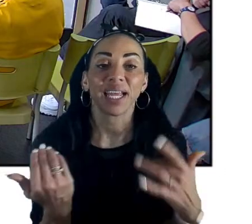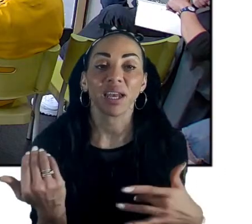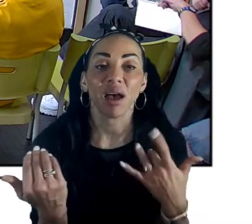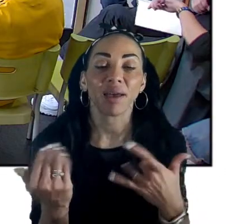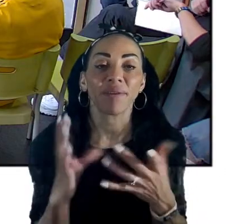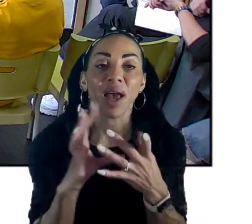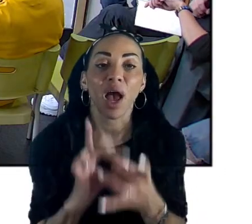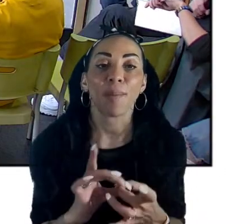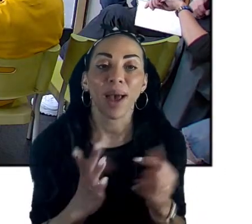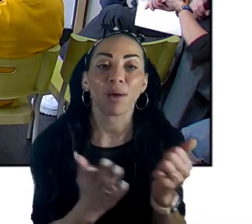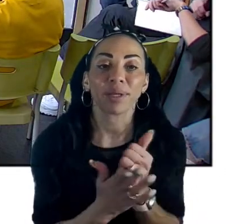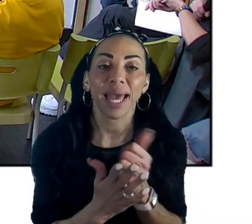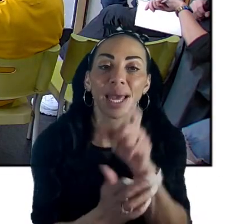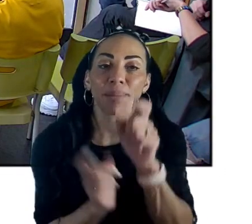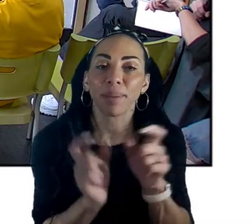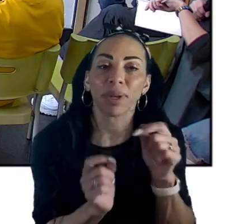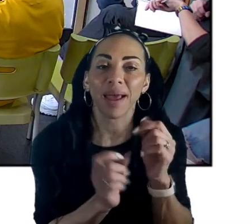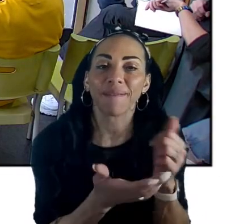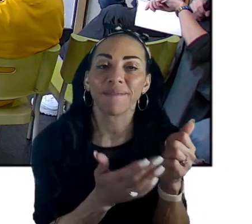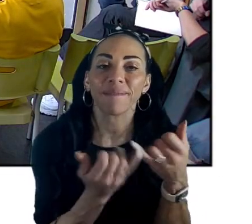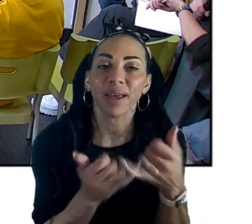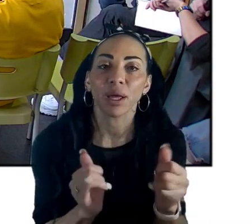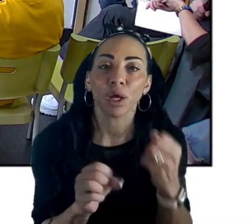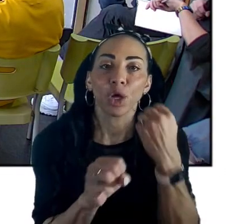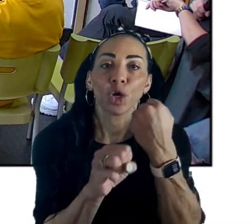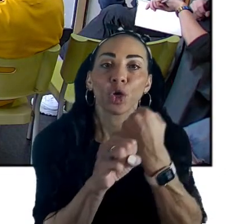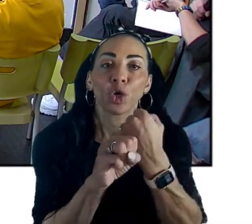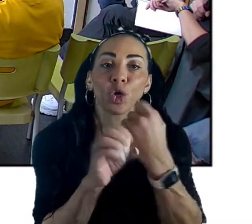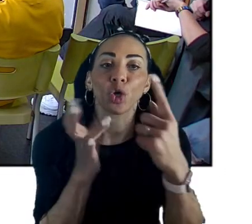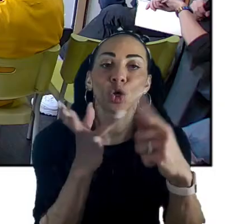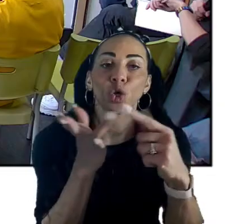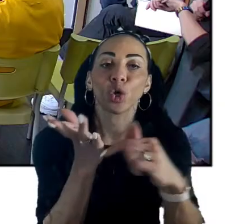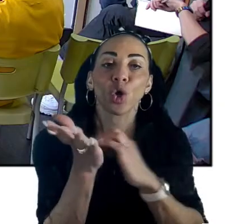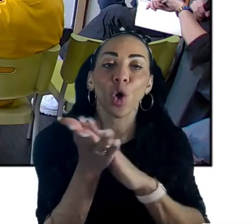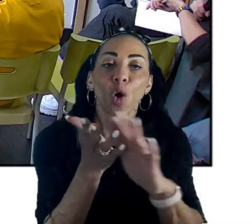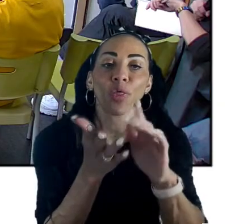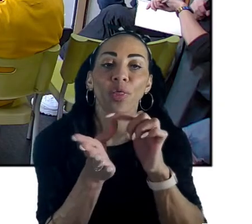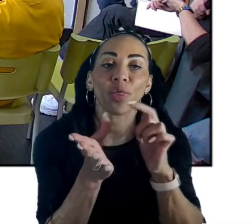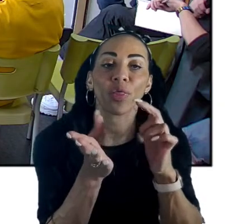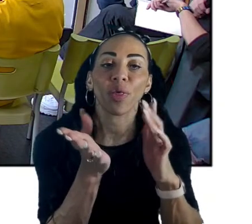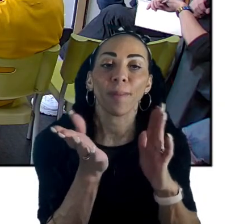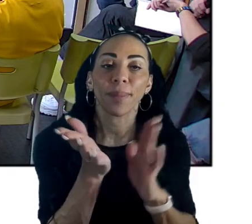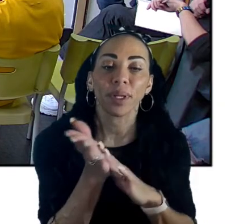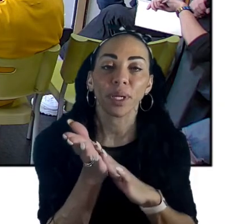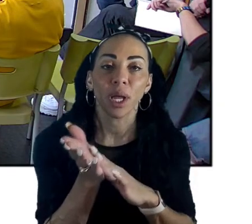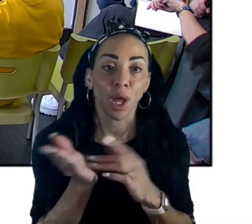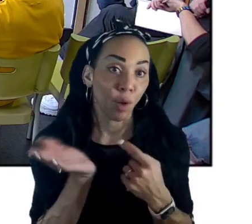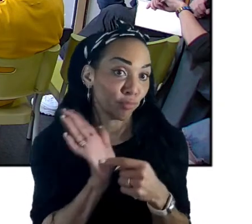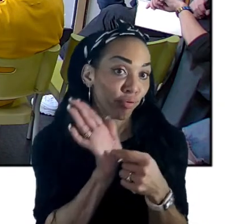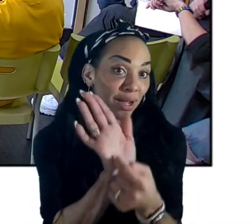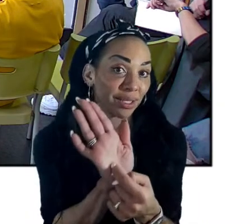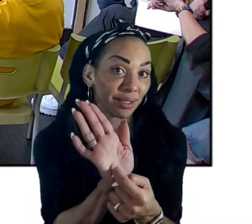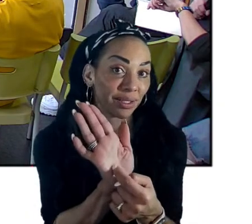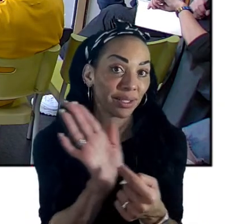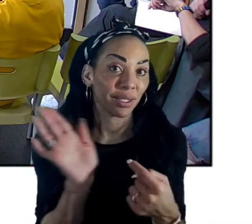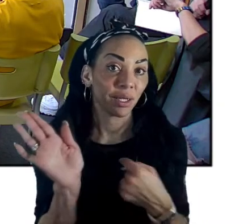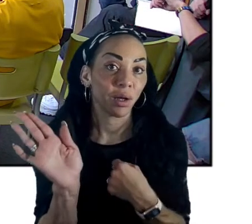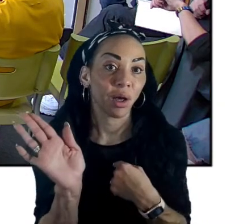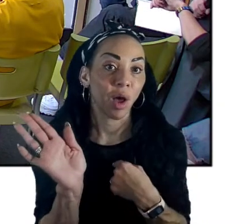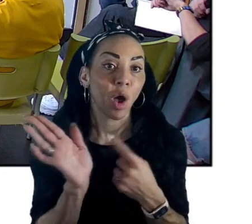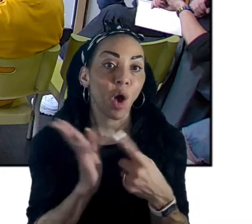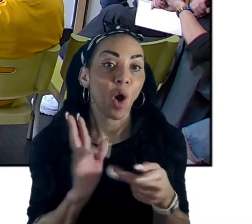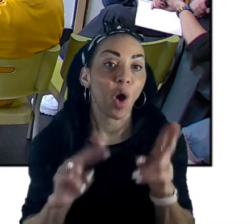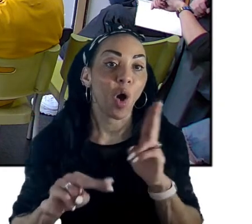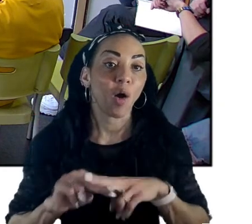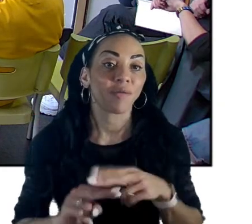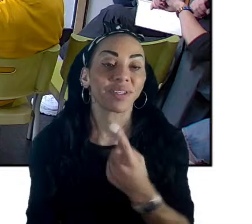the Goffman, the presentation of self. government presentation of self? Goffman